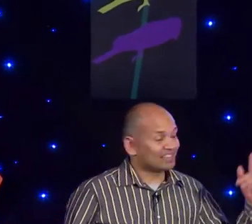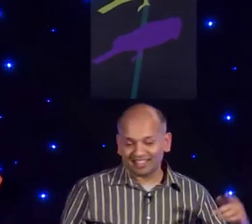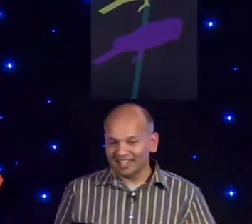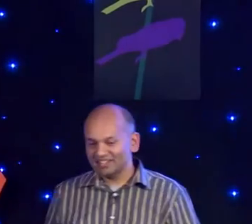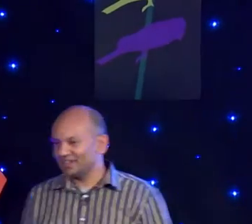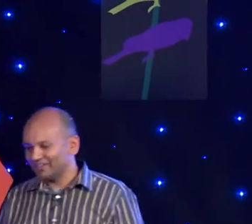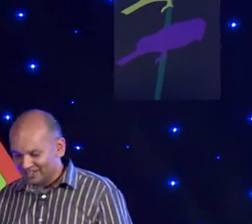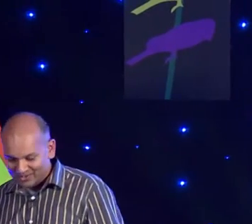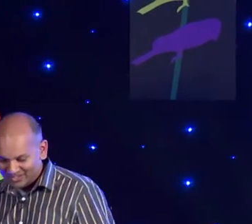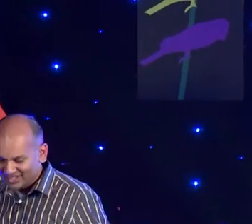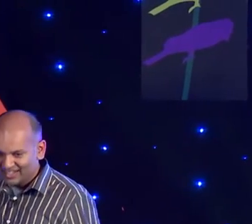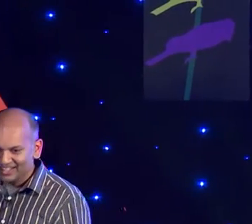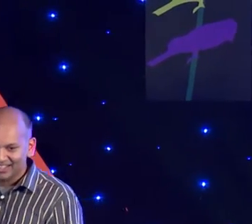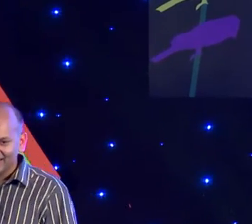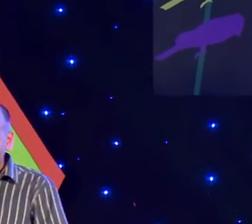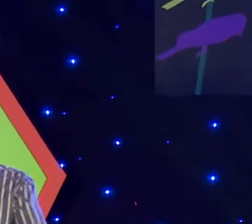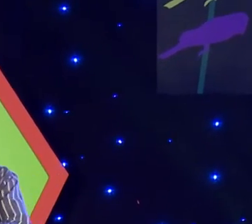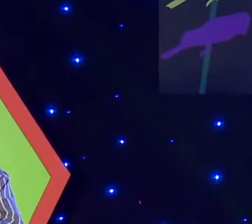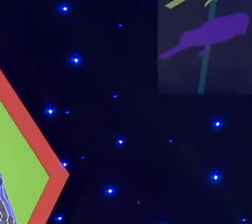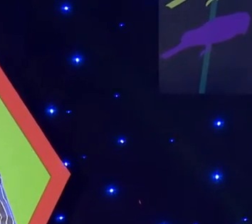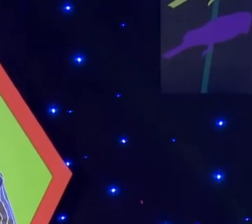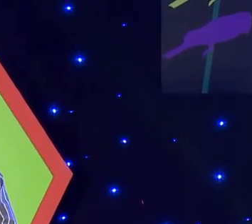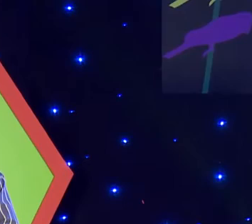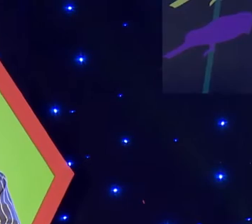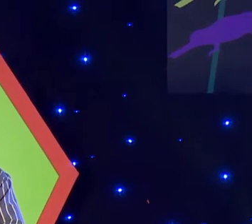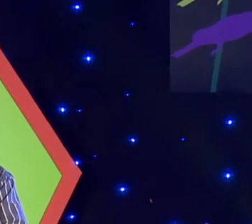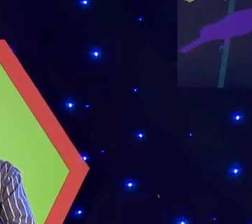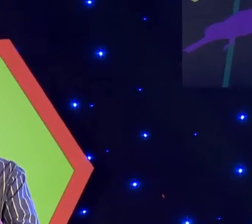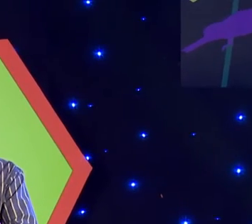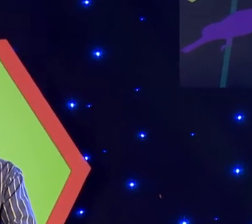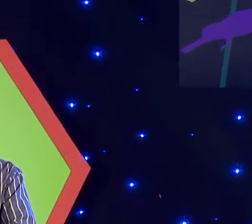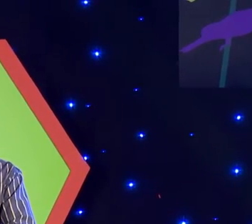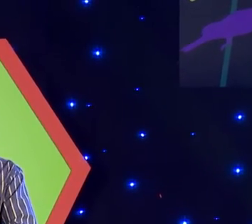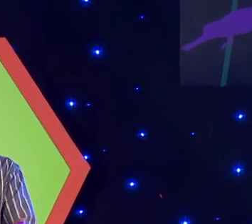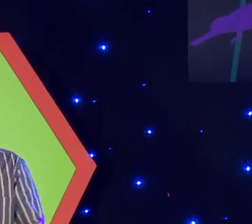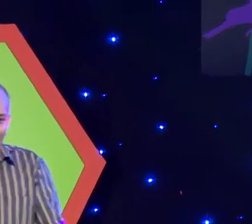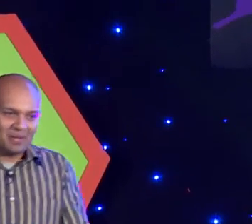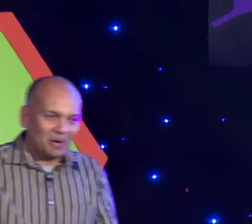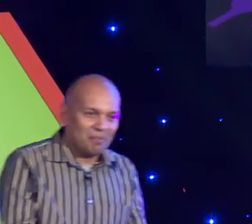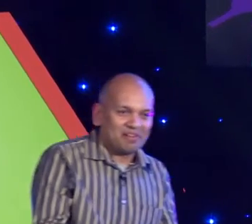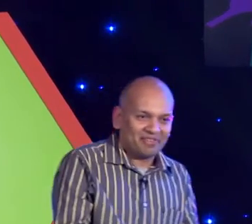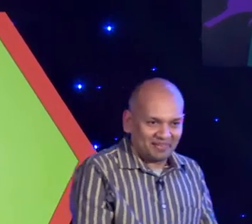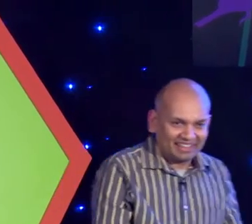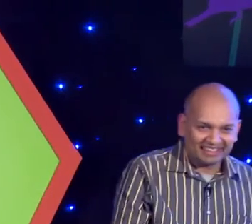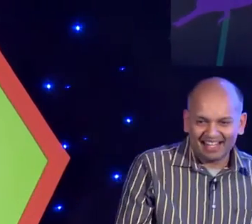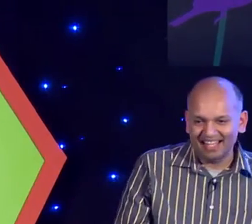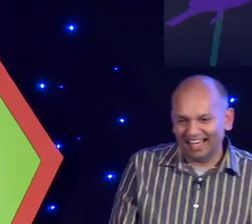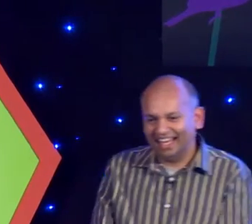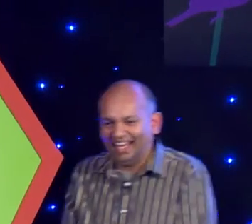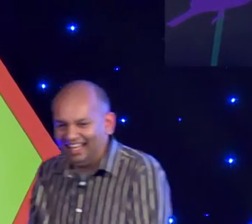While we get the slides up, I just want to say that my dad's going to be really happy because I'm going to tell him that guess who opened for me?